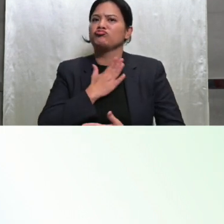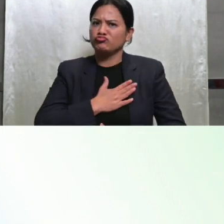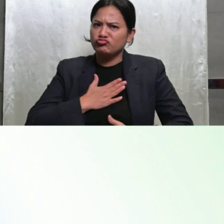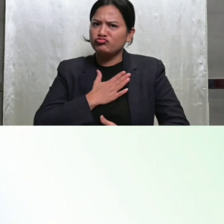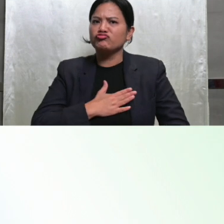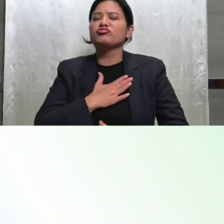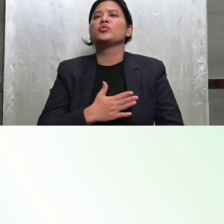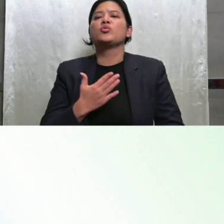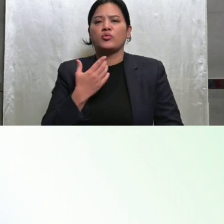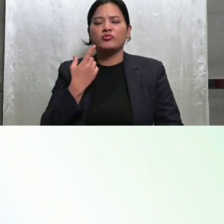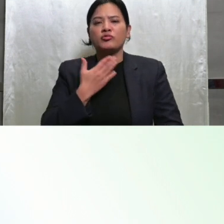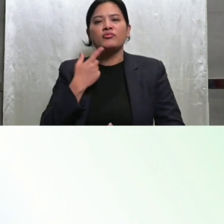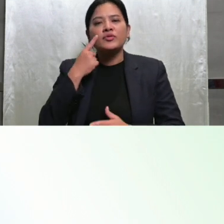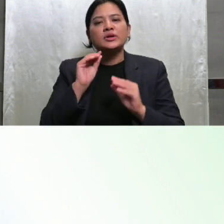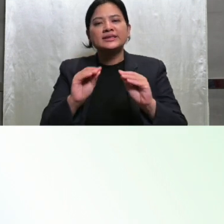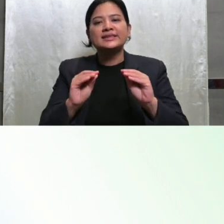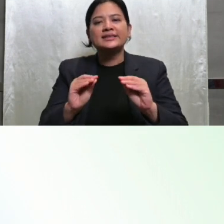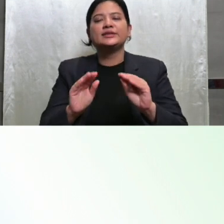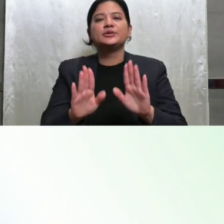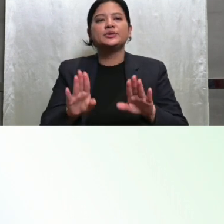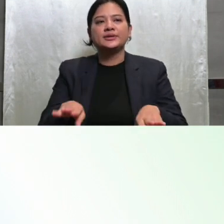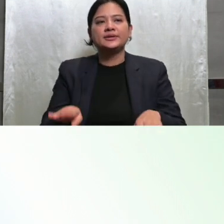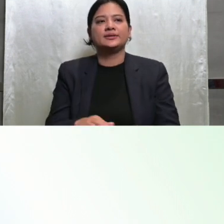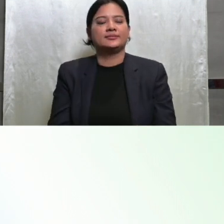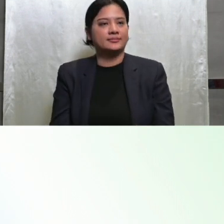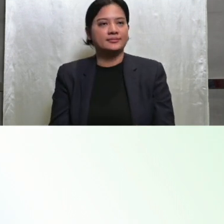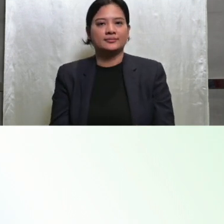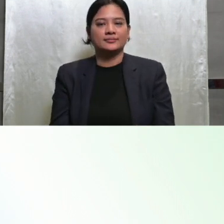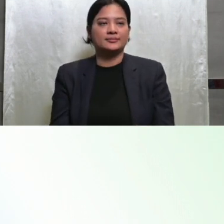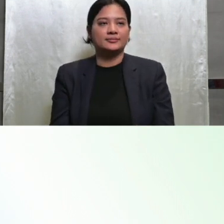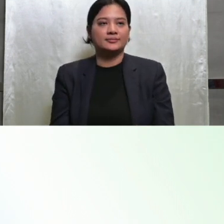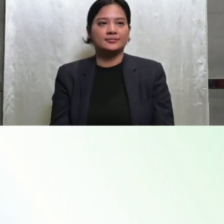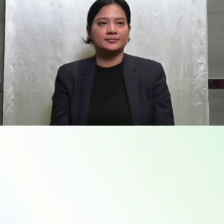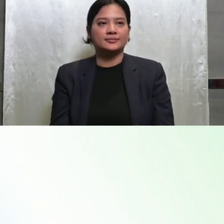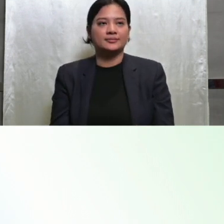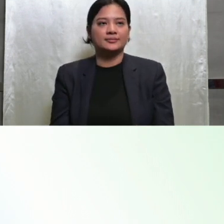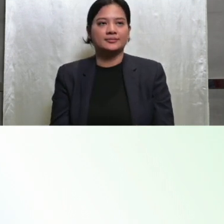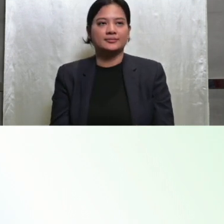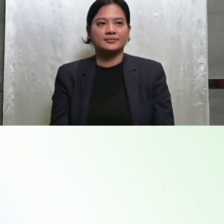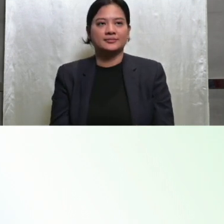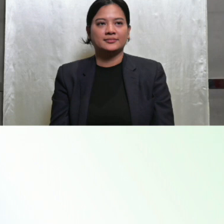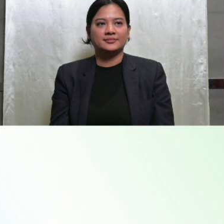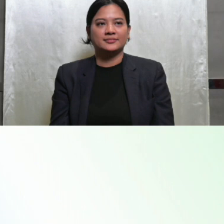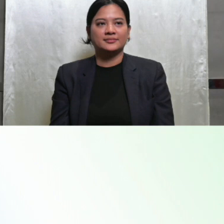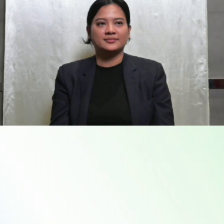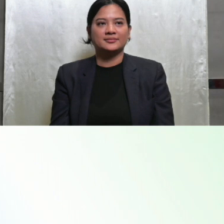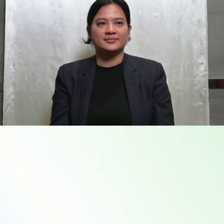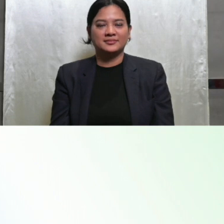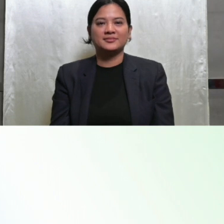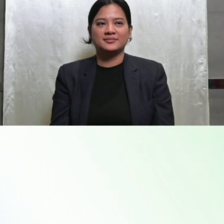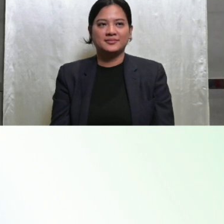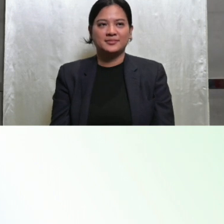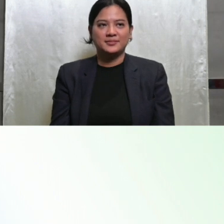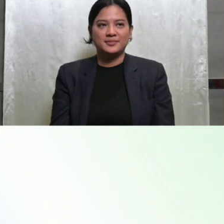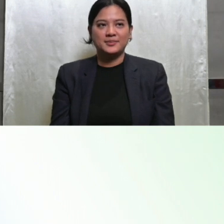want to take this 5-minute AI-powered quiz where you can, answer some questions and